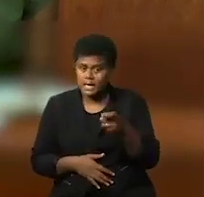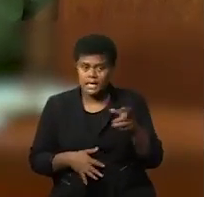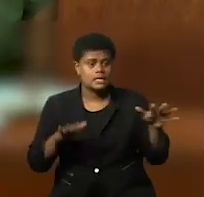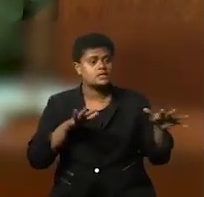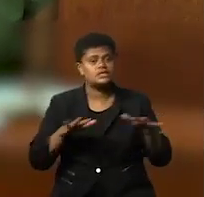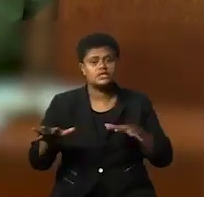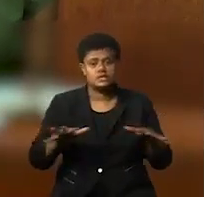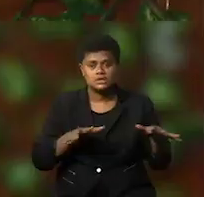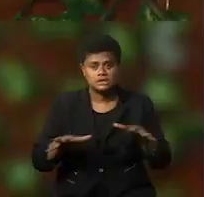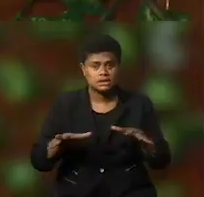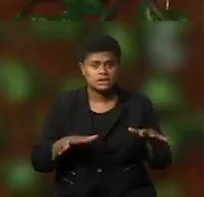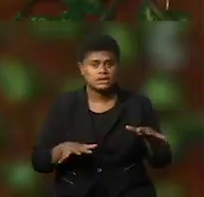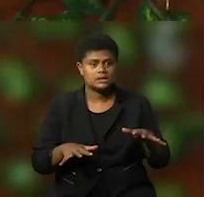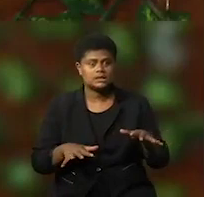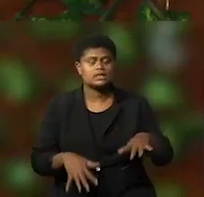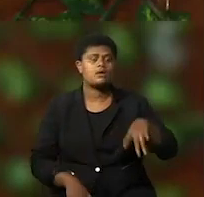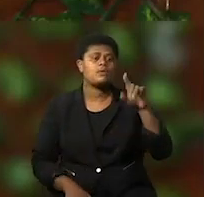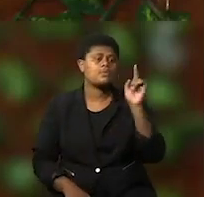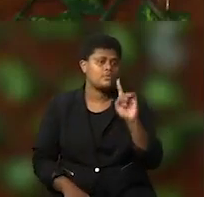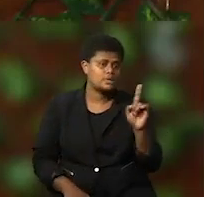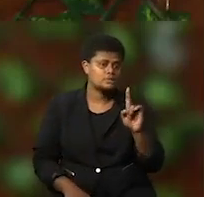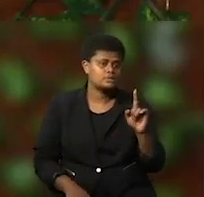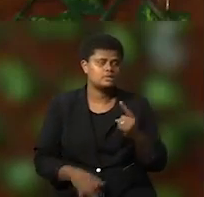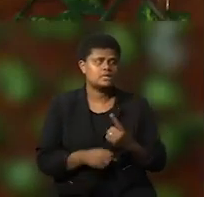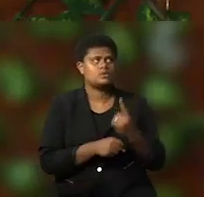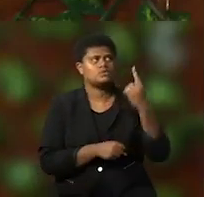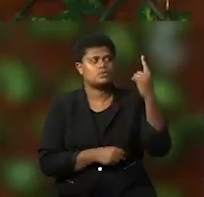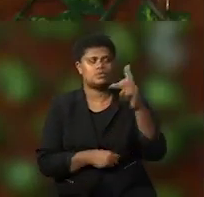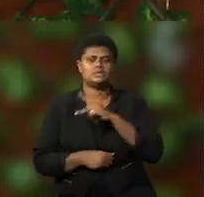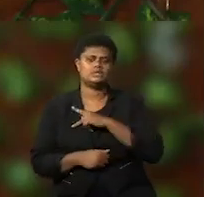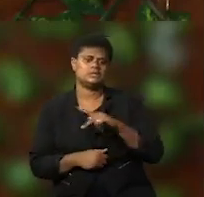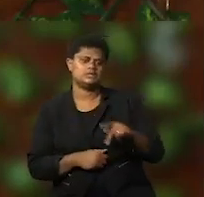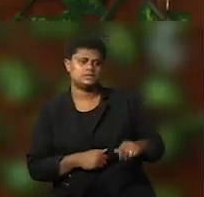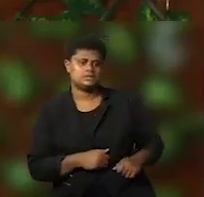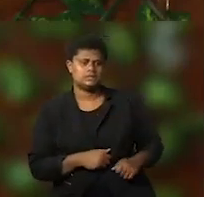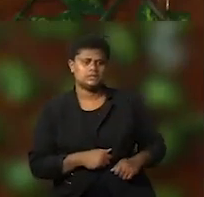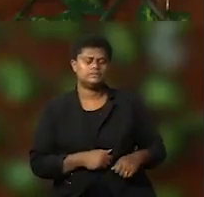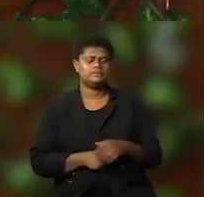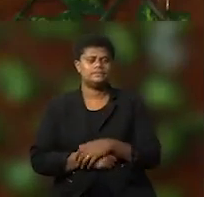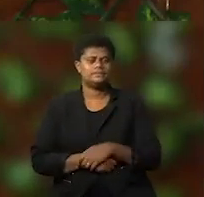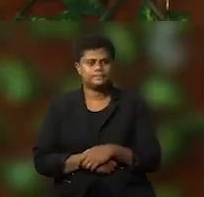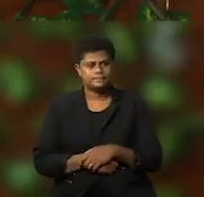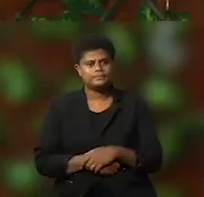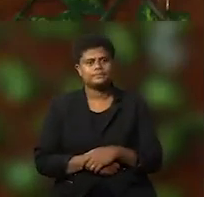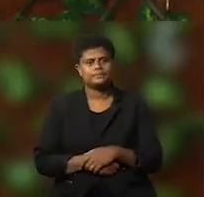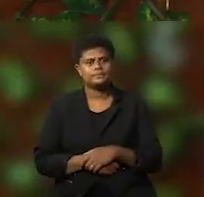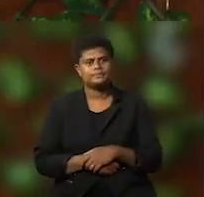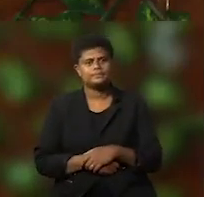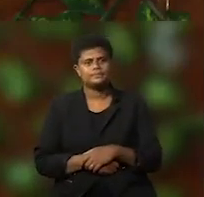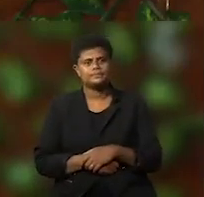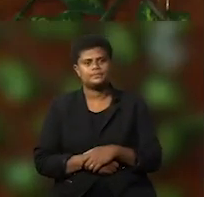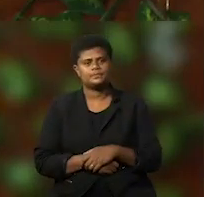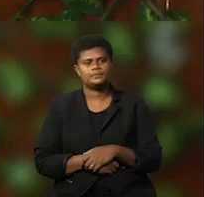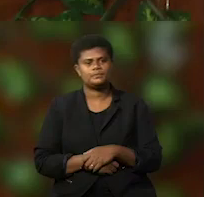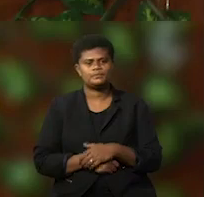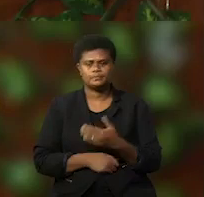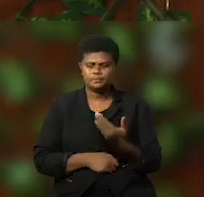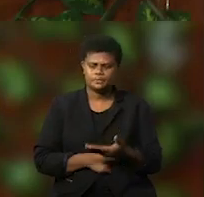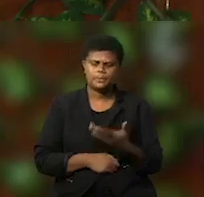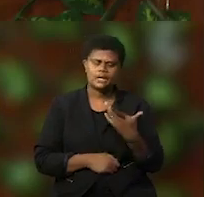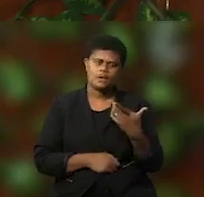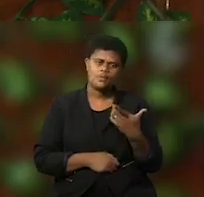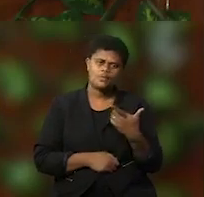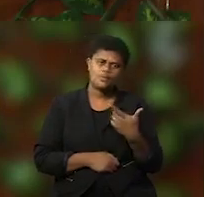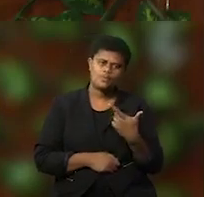himself. Mm. Amen. Man, thank you, Taltal. And Maria, why is it good news that the kingdom of the unshakable